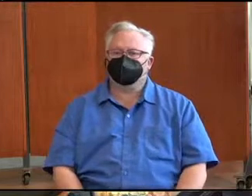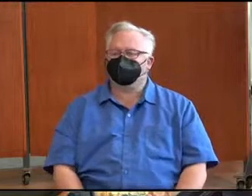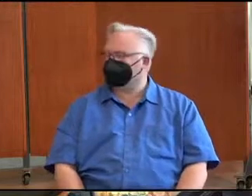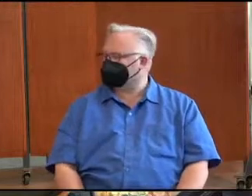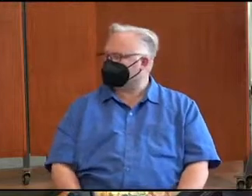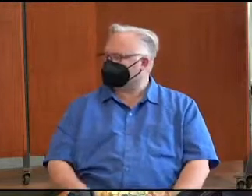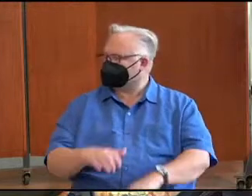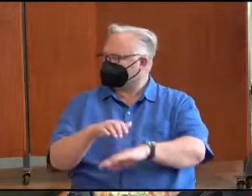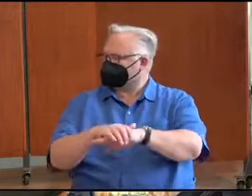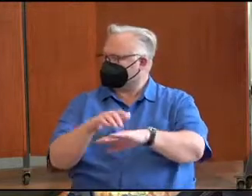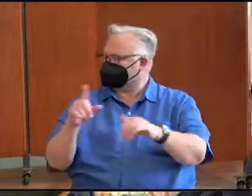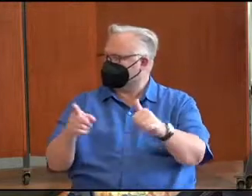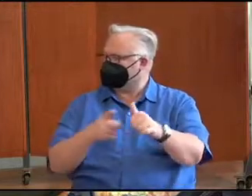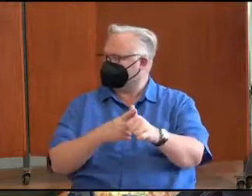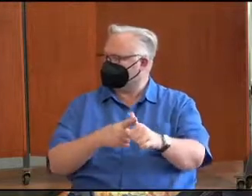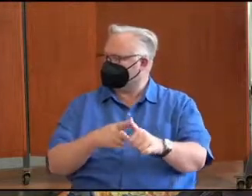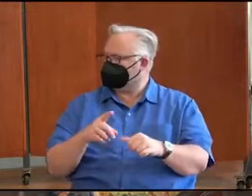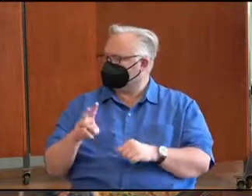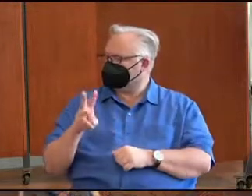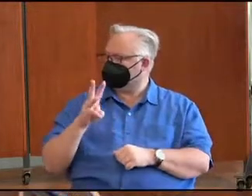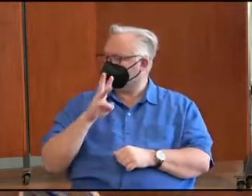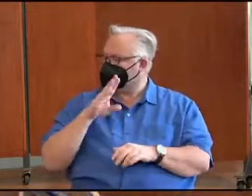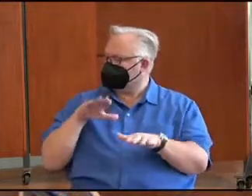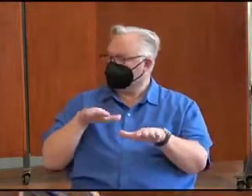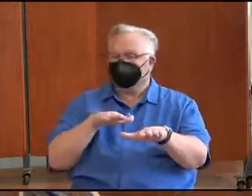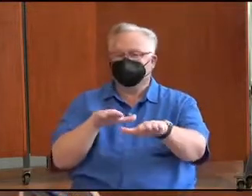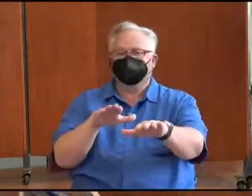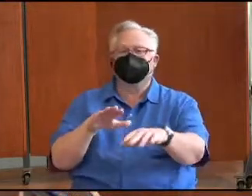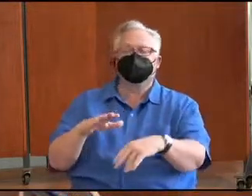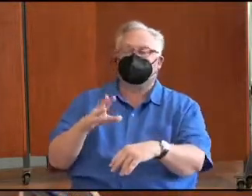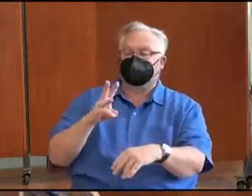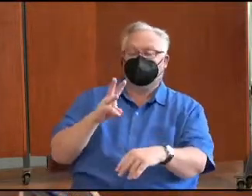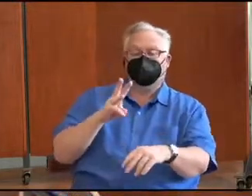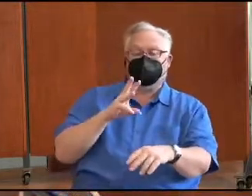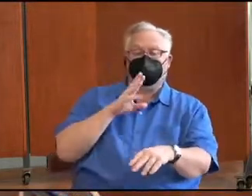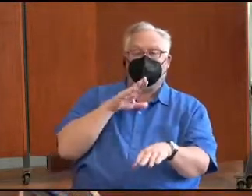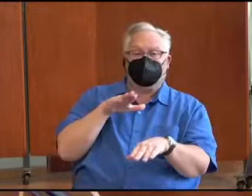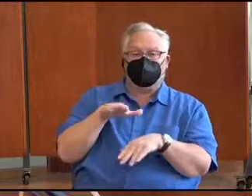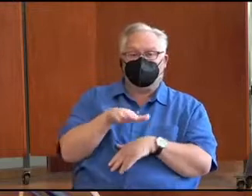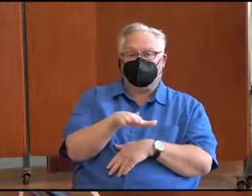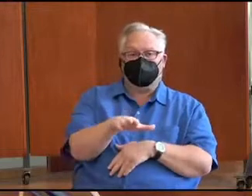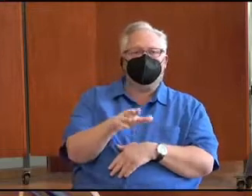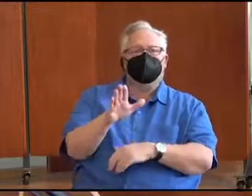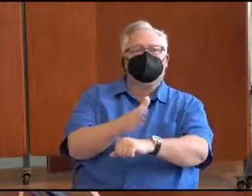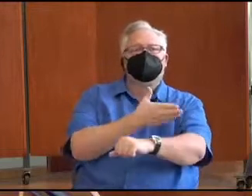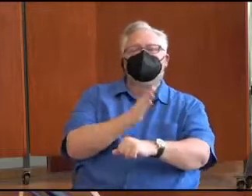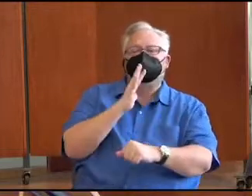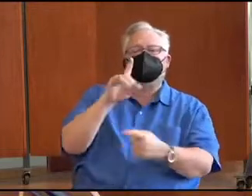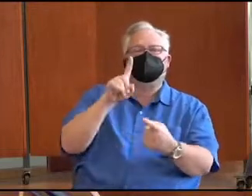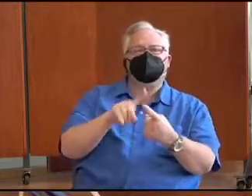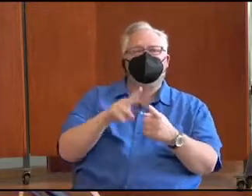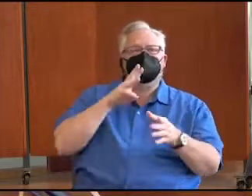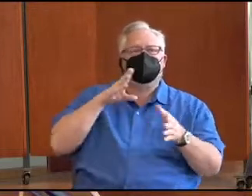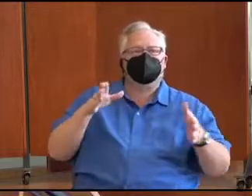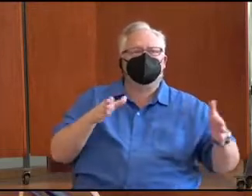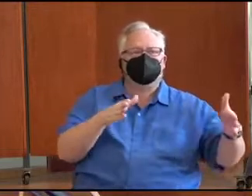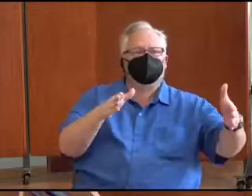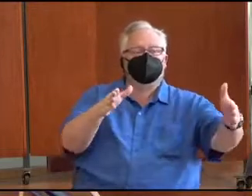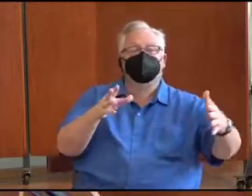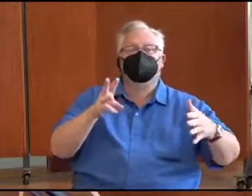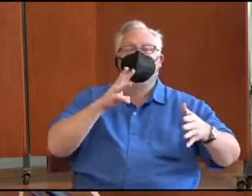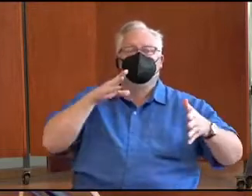The stream sings it to the river. The river sings it to the